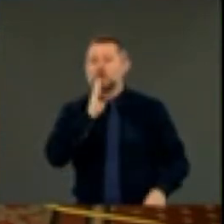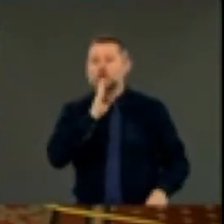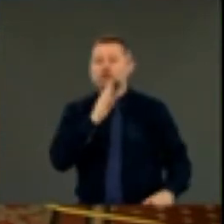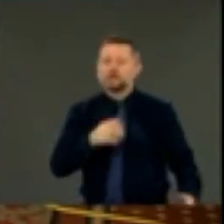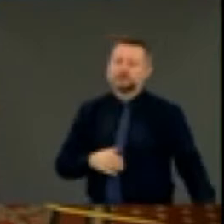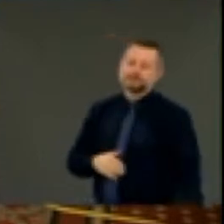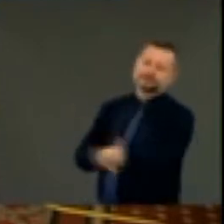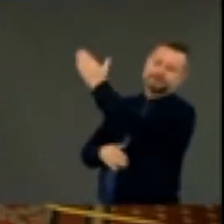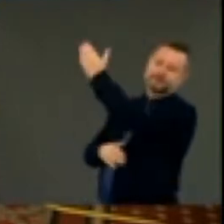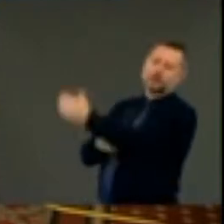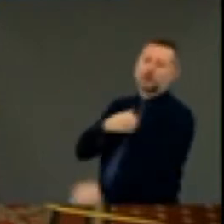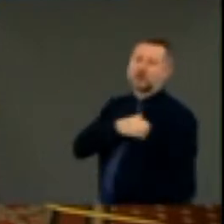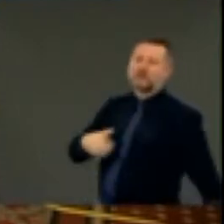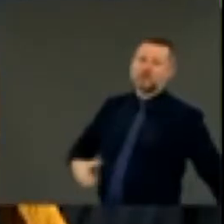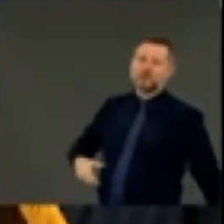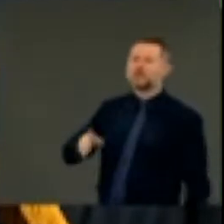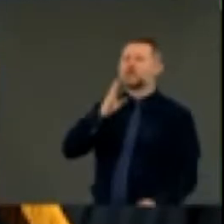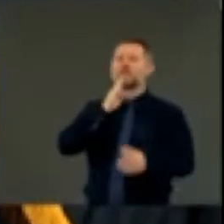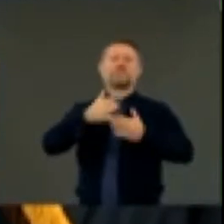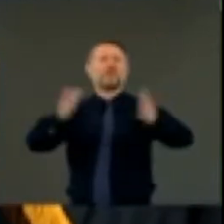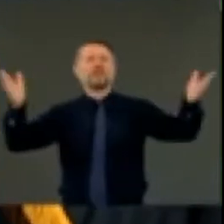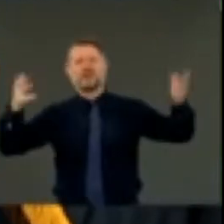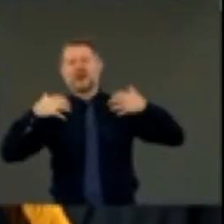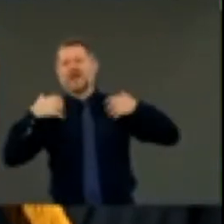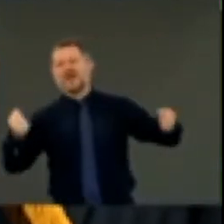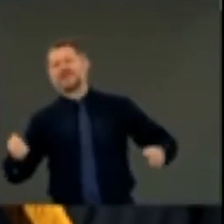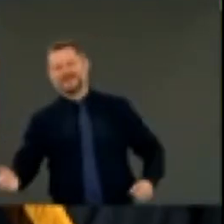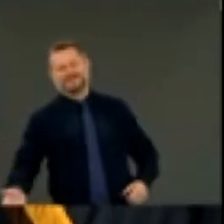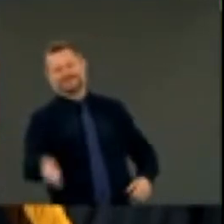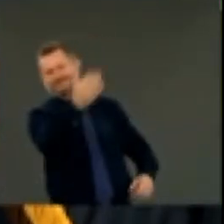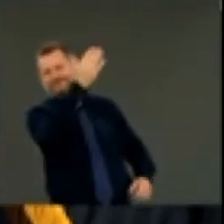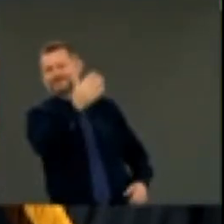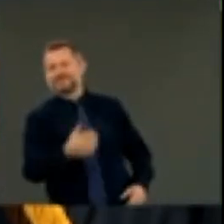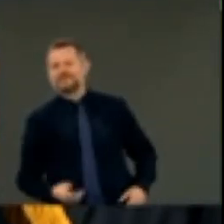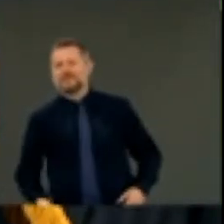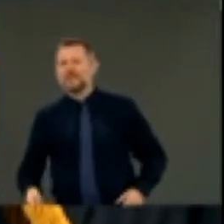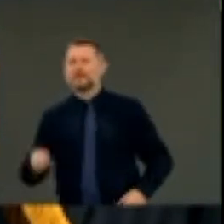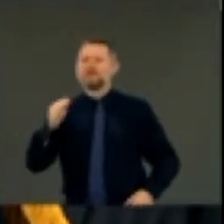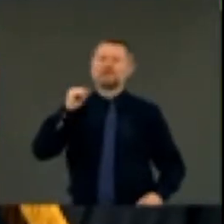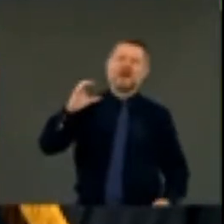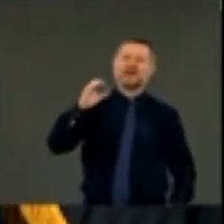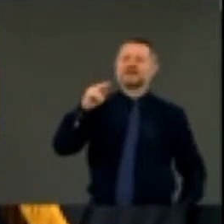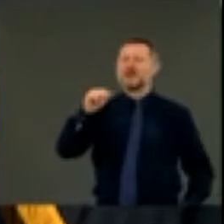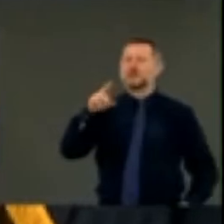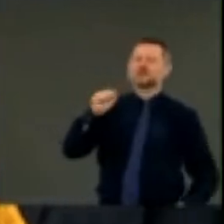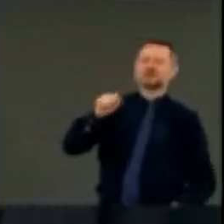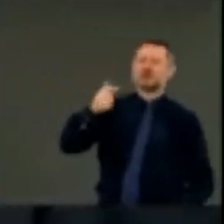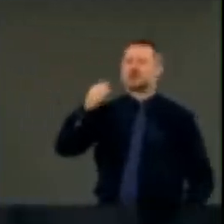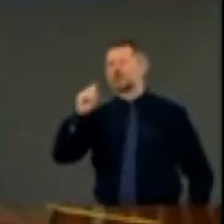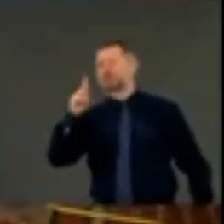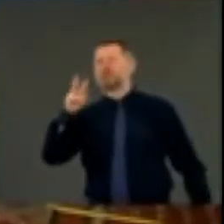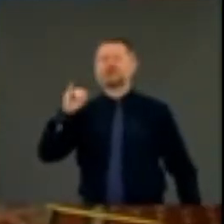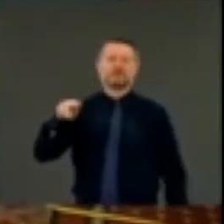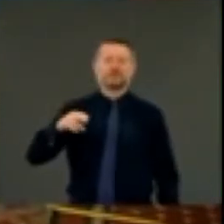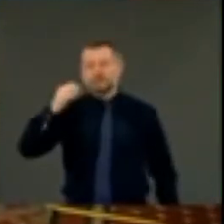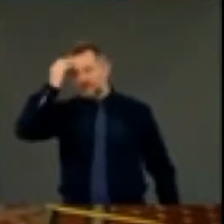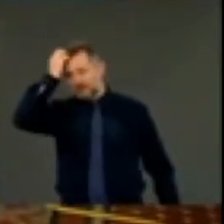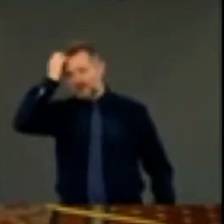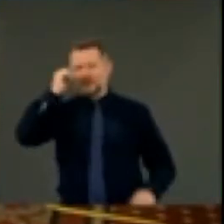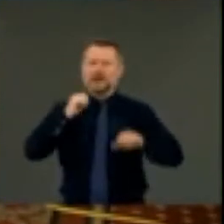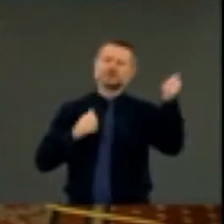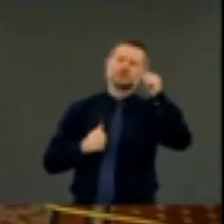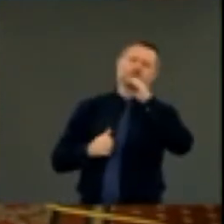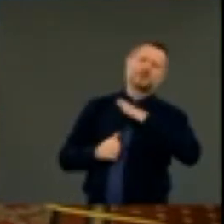or you can talk to public health officials like The other point that I would just McManus like to and make Goodwin. is When you actually look at the nursing home by nursing